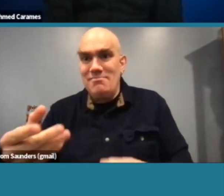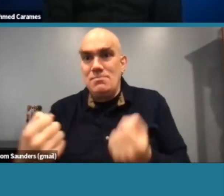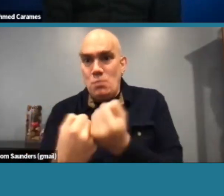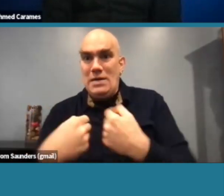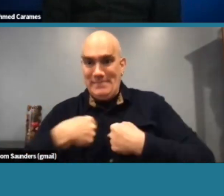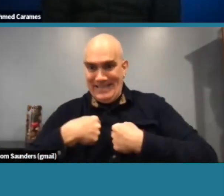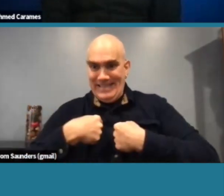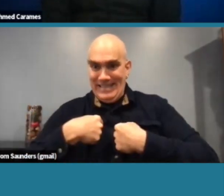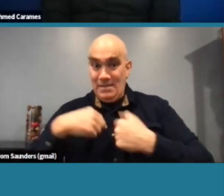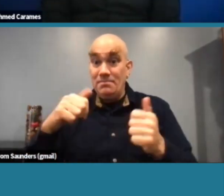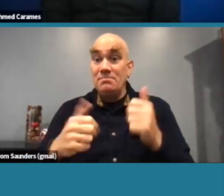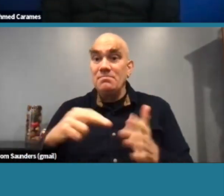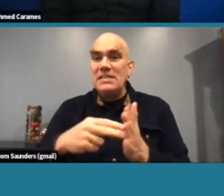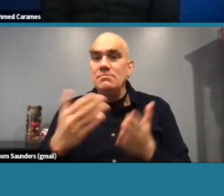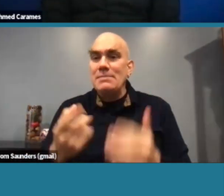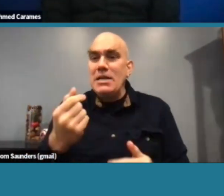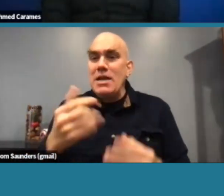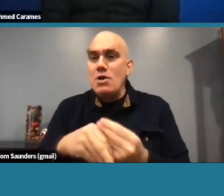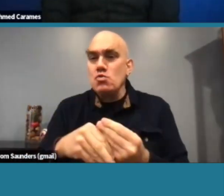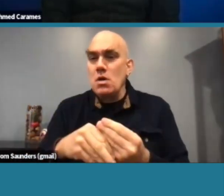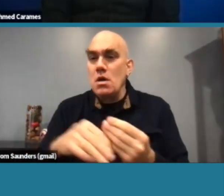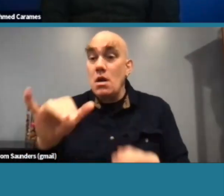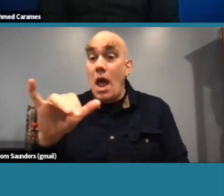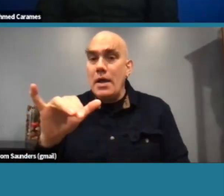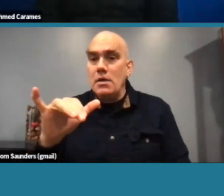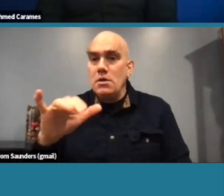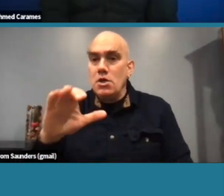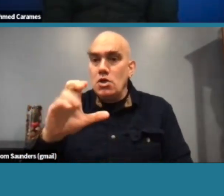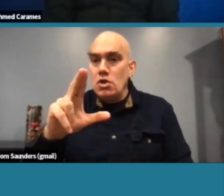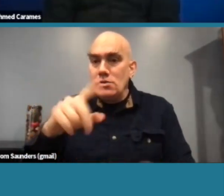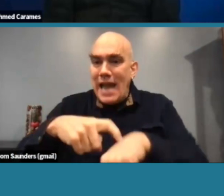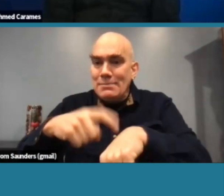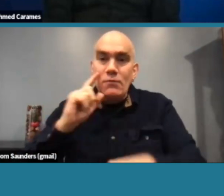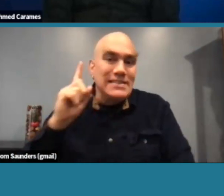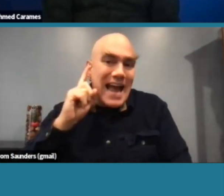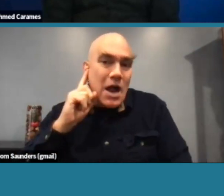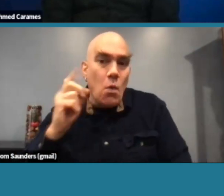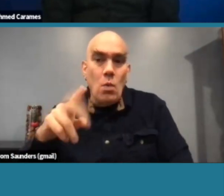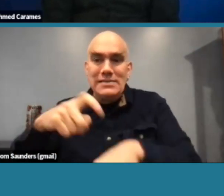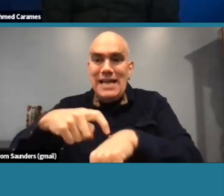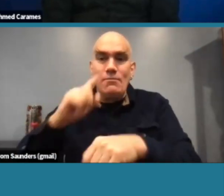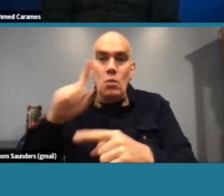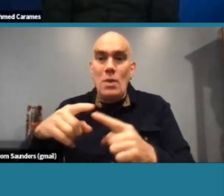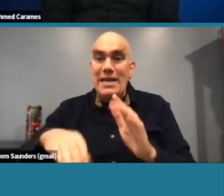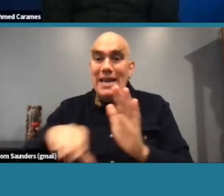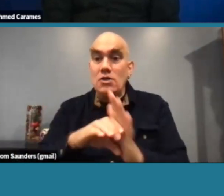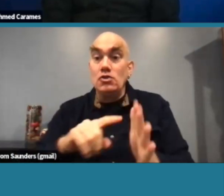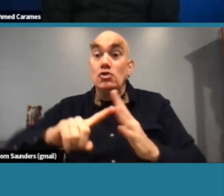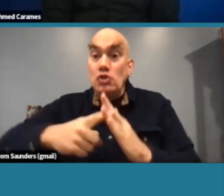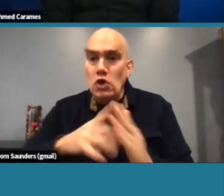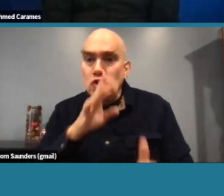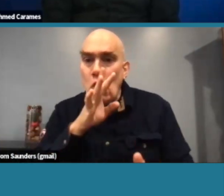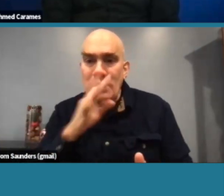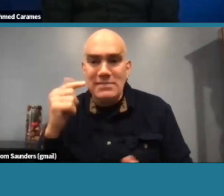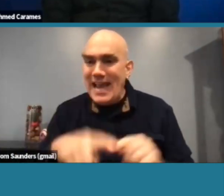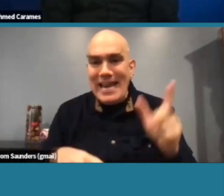deaf DASL myself. And I've also experienced them supporting me when I am working. And